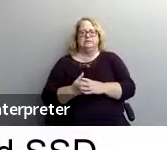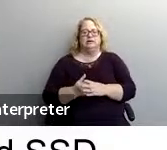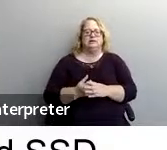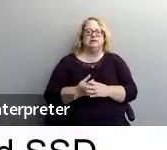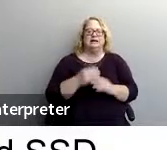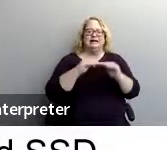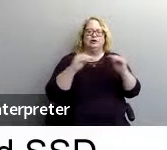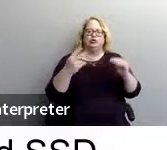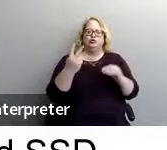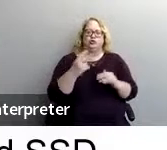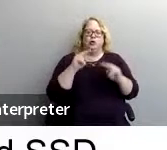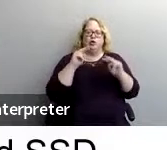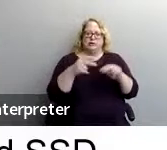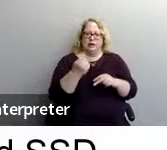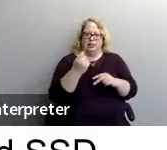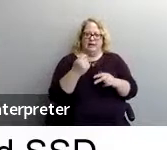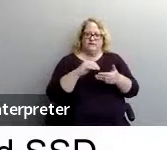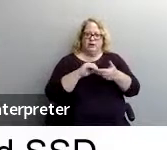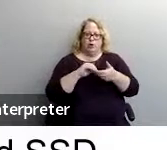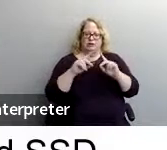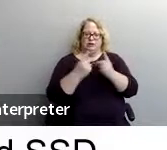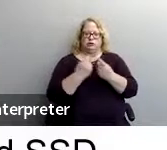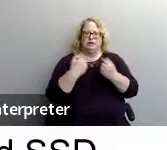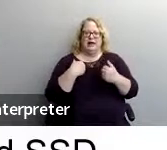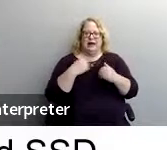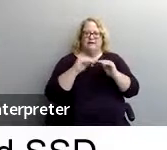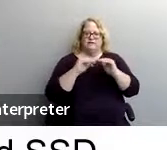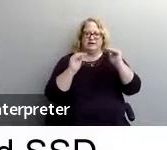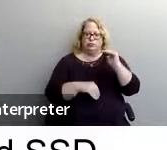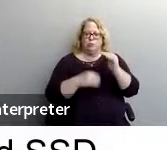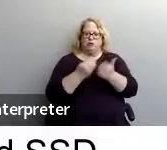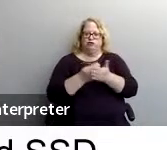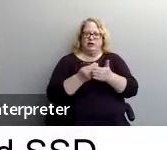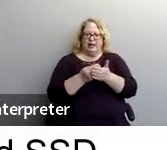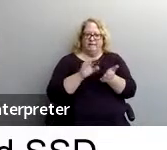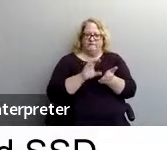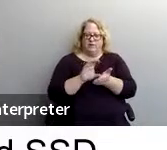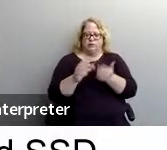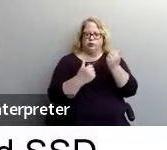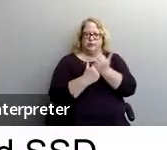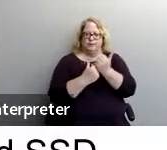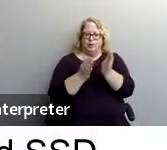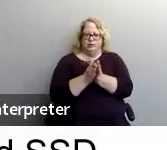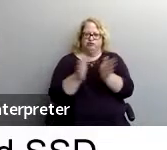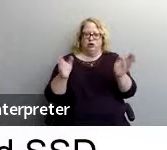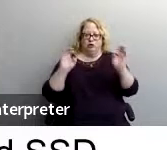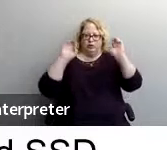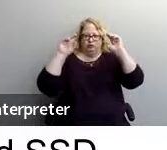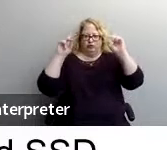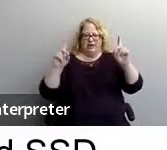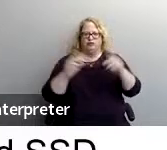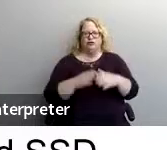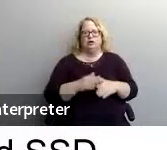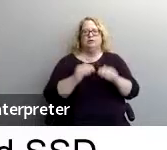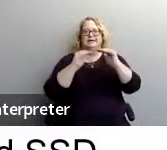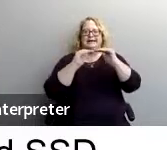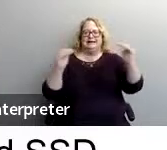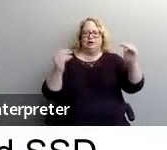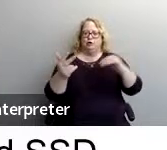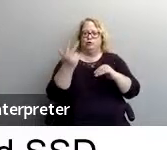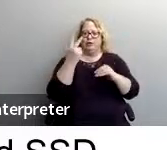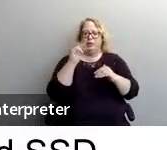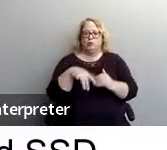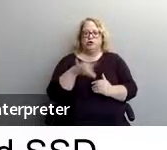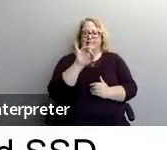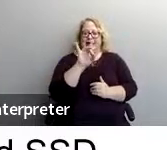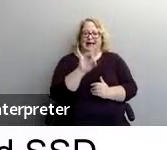partner school districts here that receive disproportionality funds to support the general education initiative. When we look at Tier 3, those are